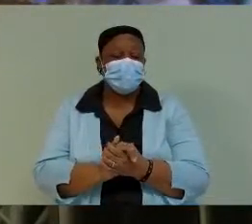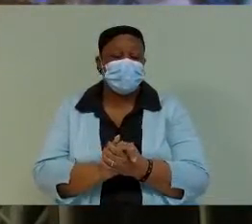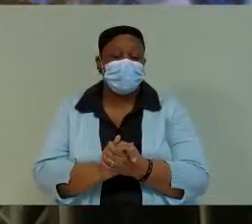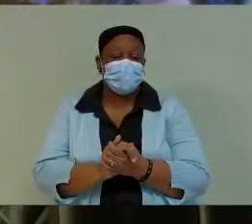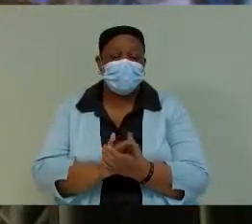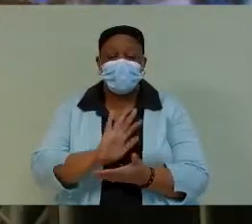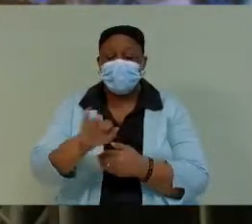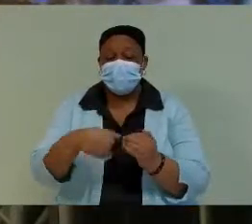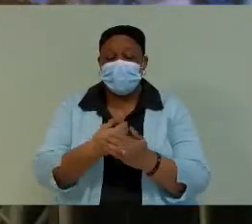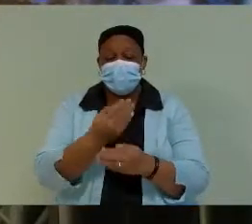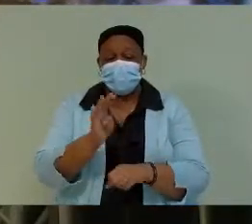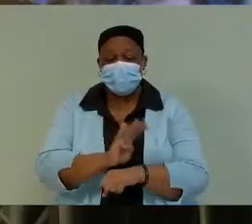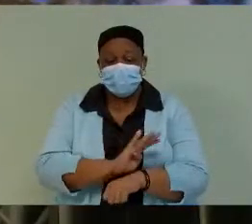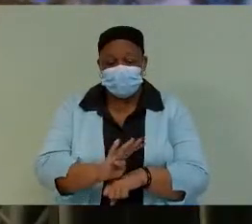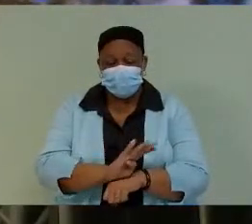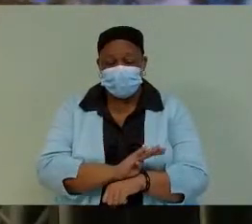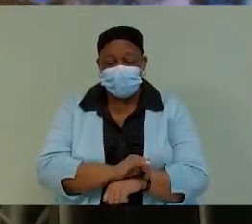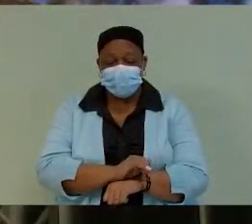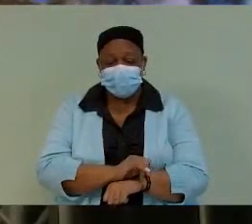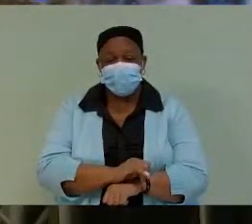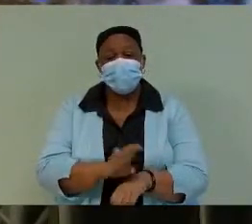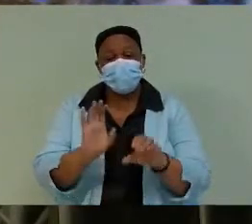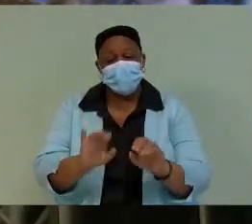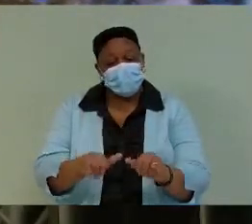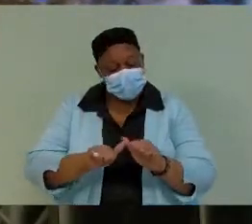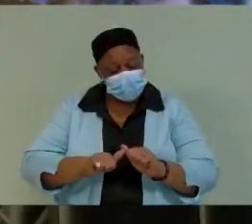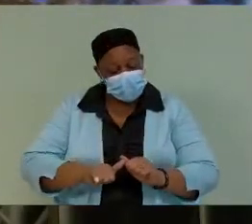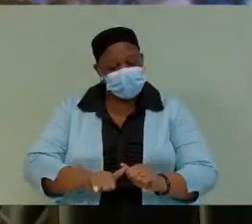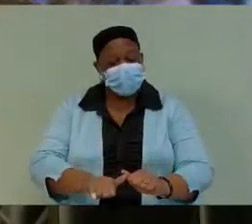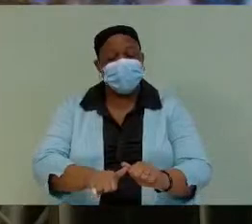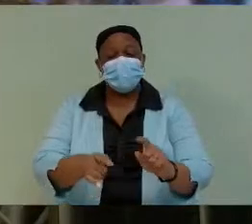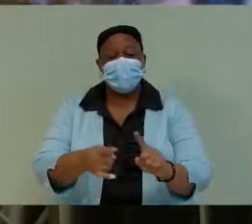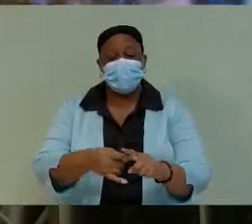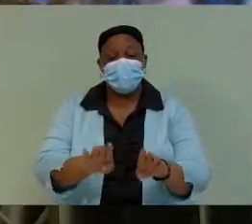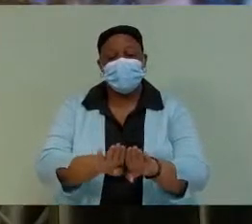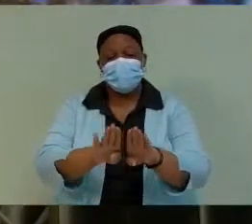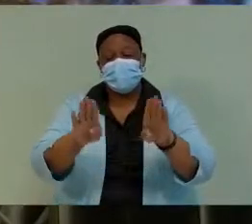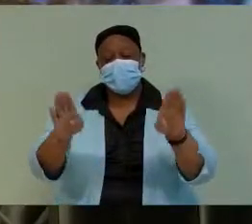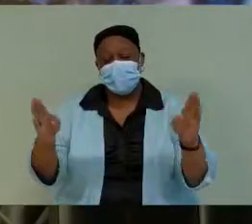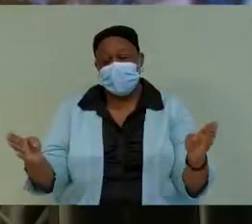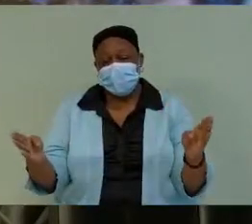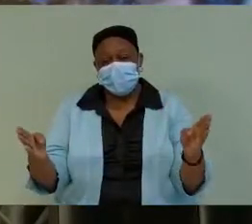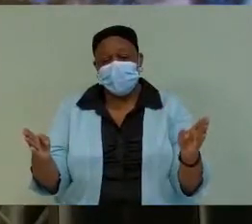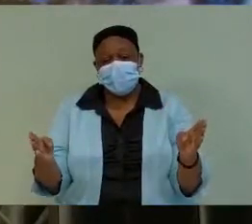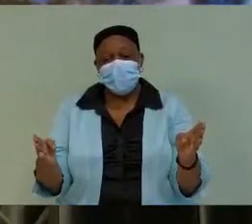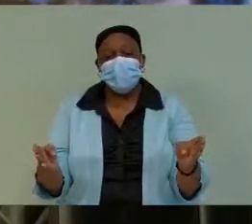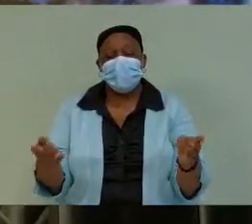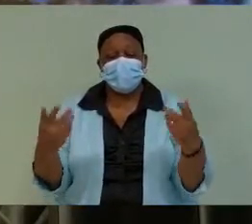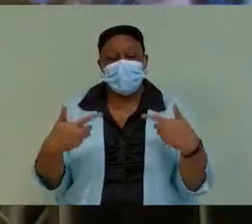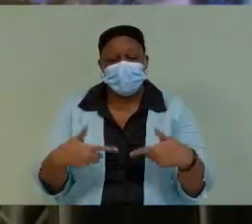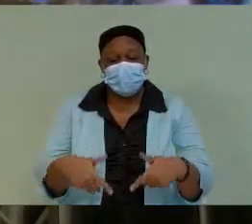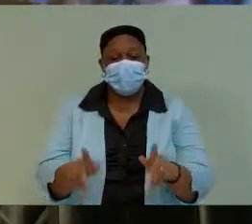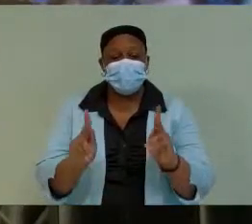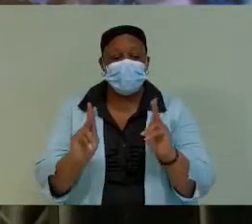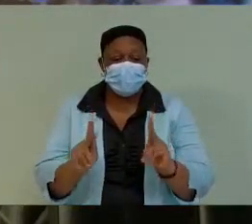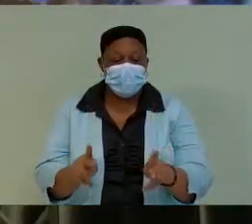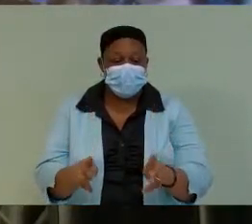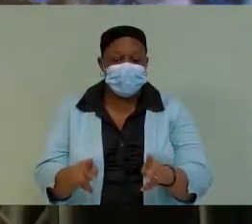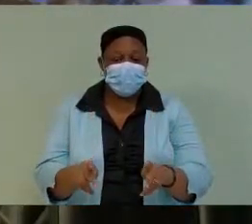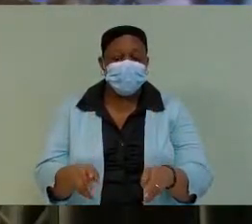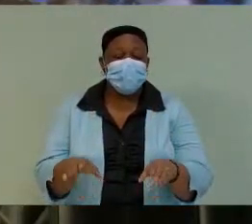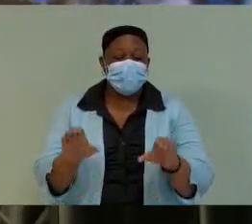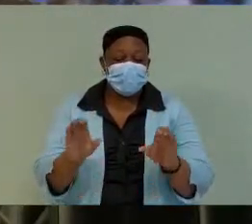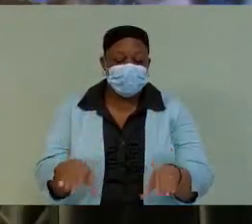All businesses and offices may continue their business operations by allowing their employees to work remotely